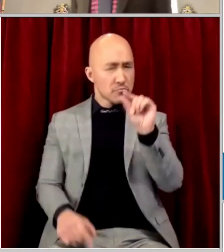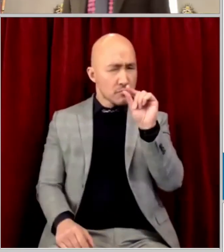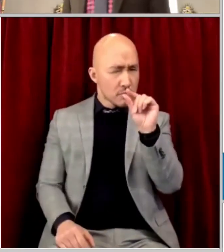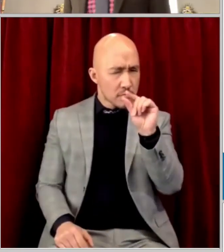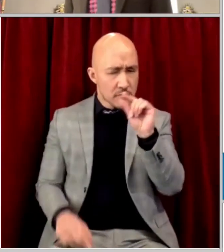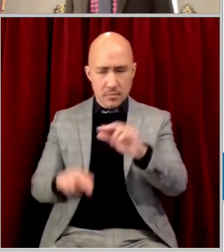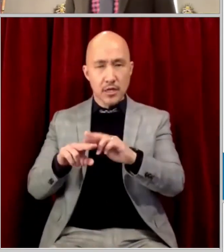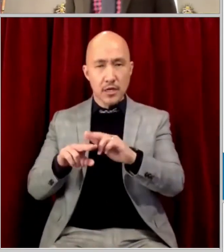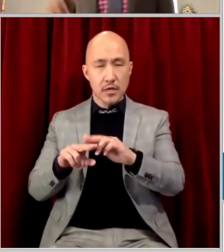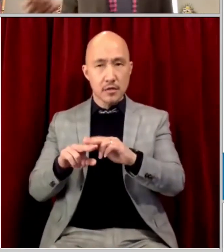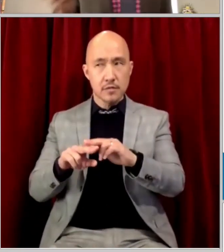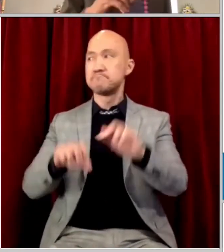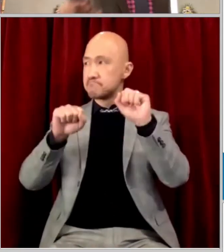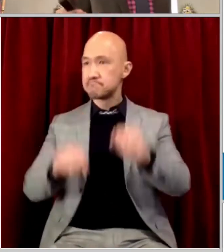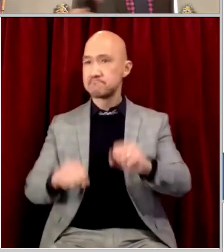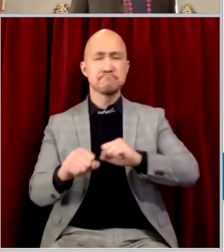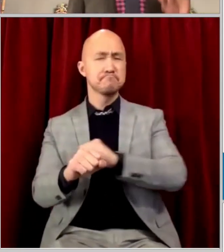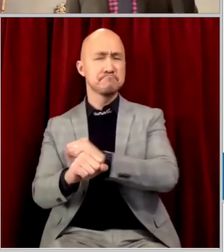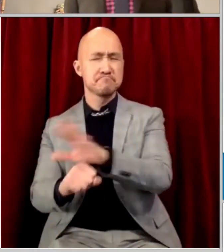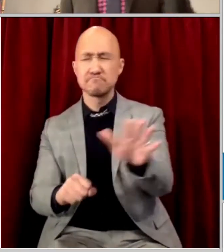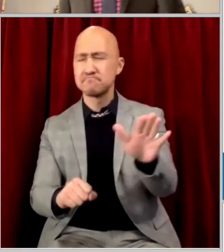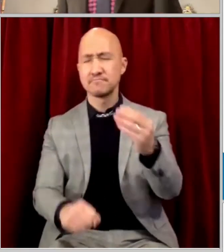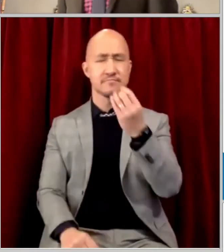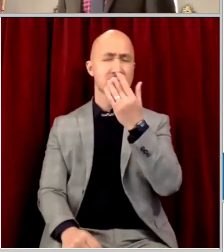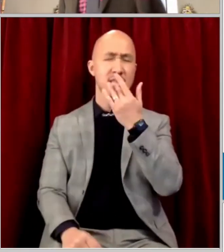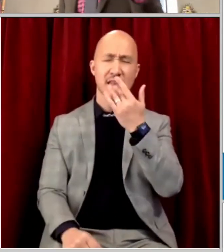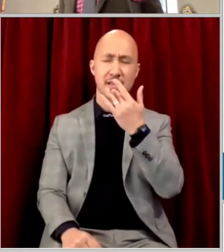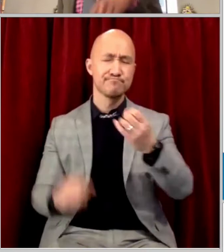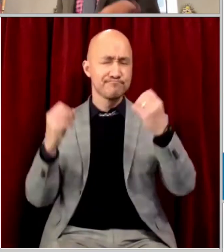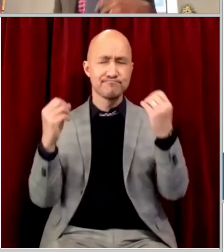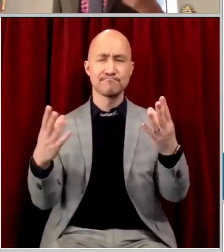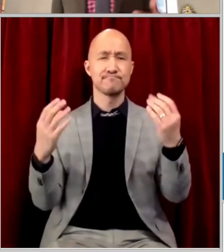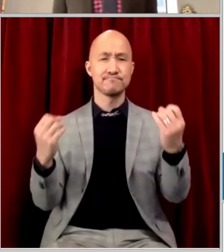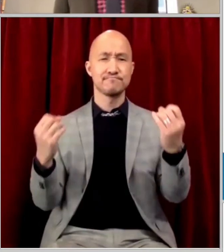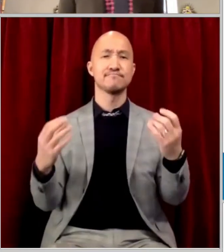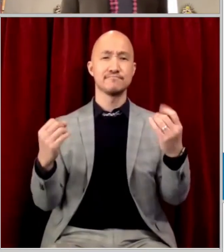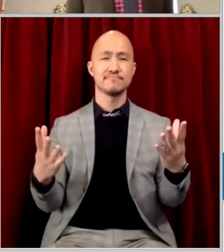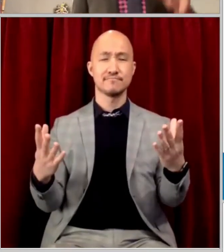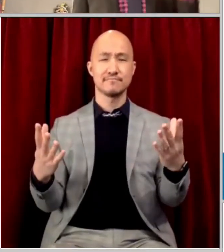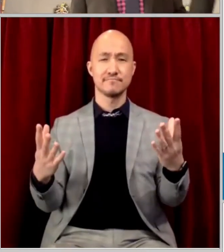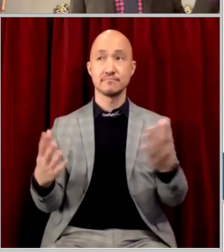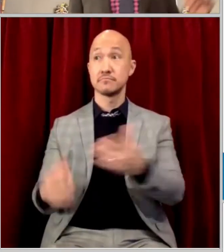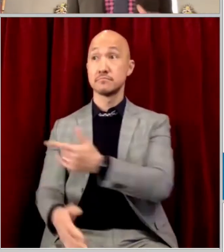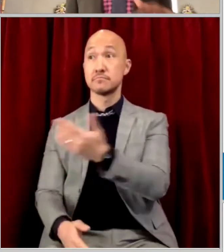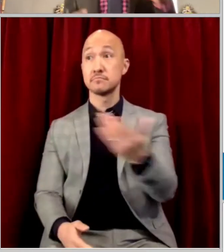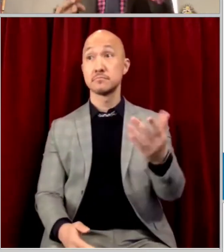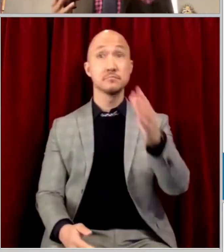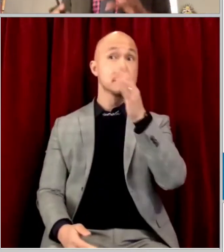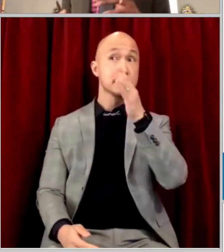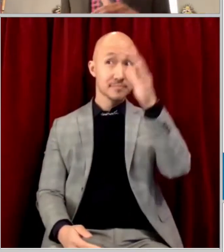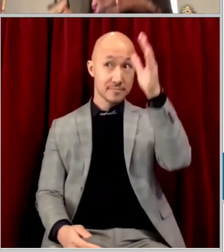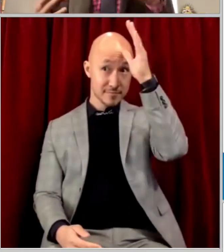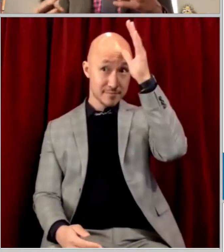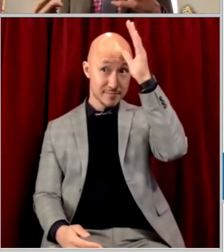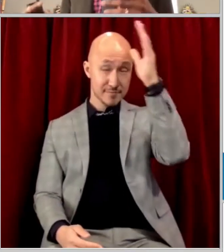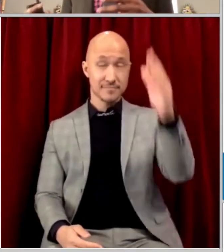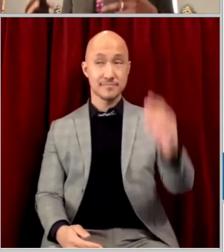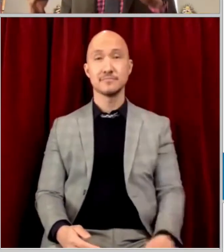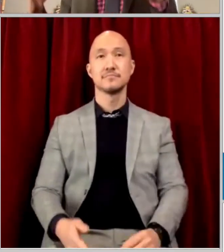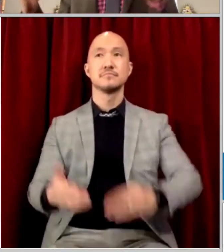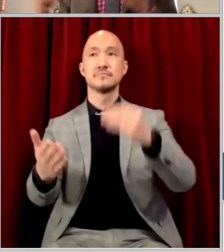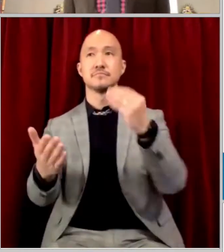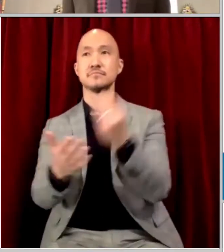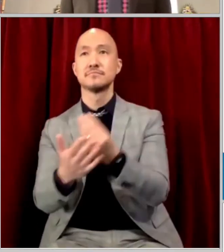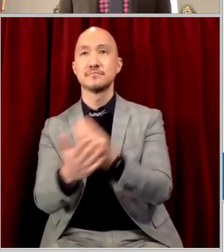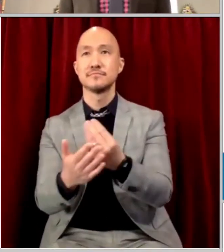was missing. I encourage the parents in the room, when you get an opportunity with your own children, buy them a bag of